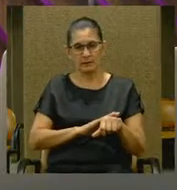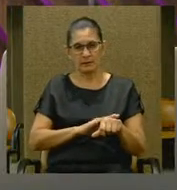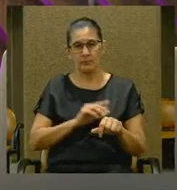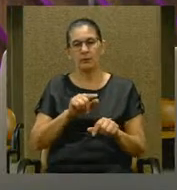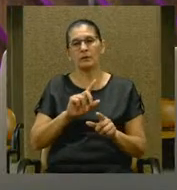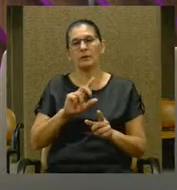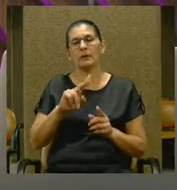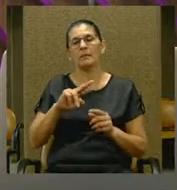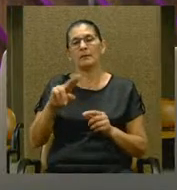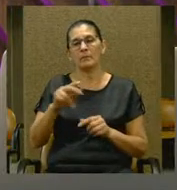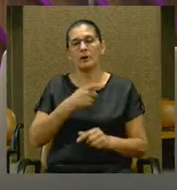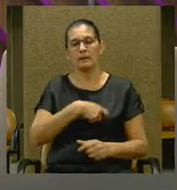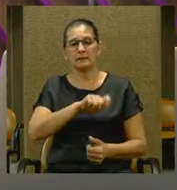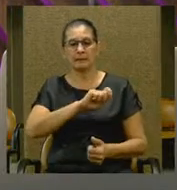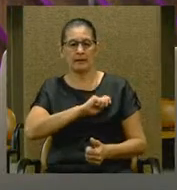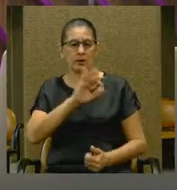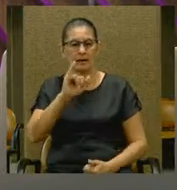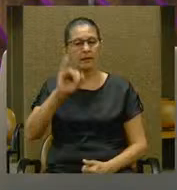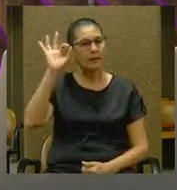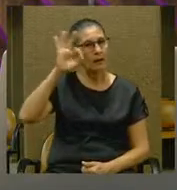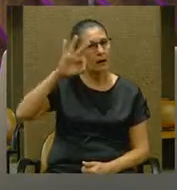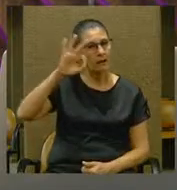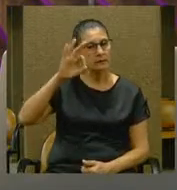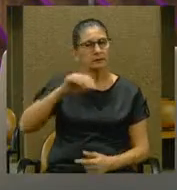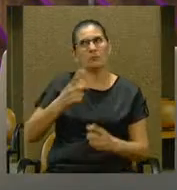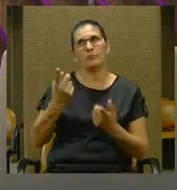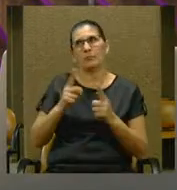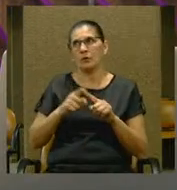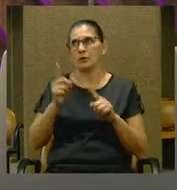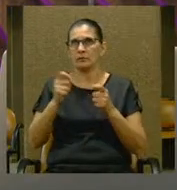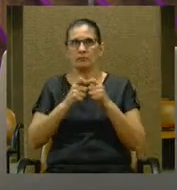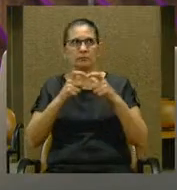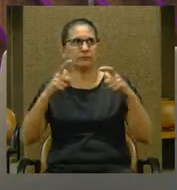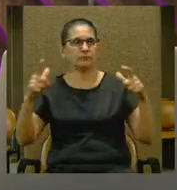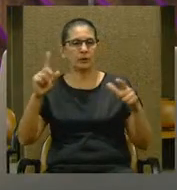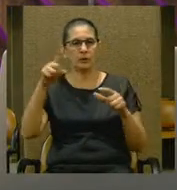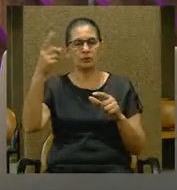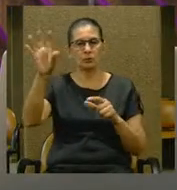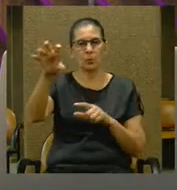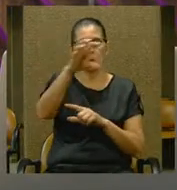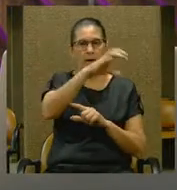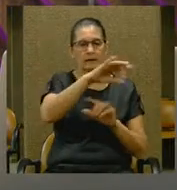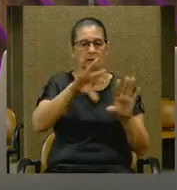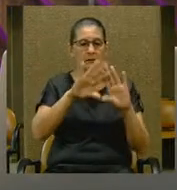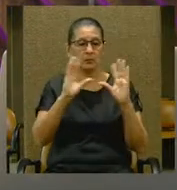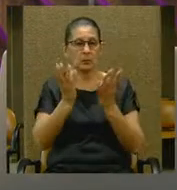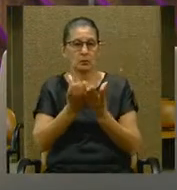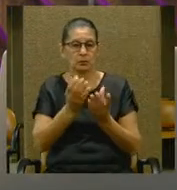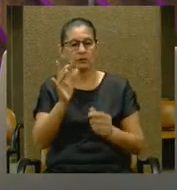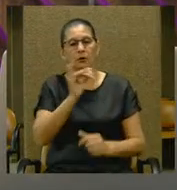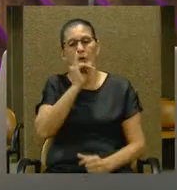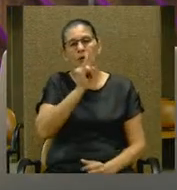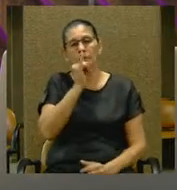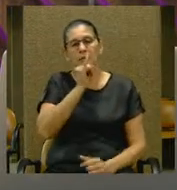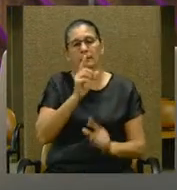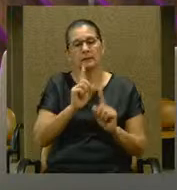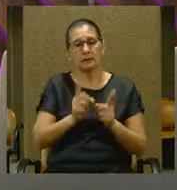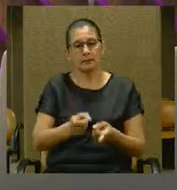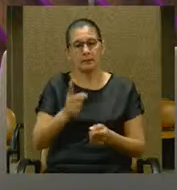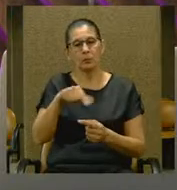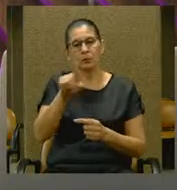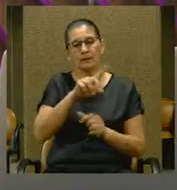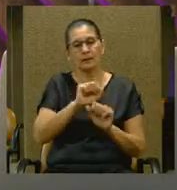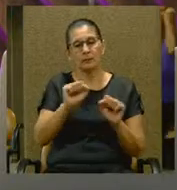being transmitted in simultaneous in English and Spanish, given the high demand that we have across many